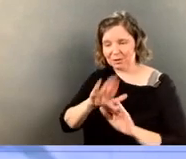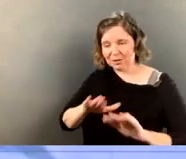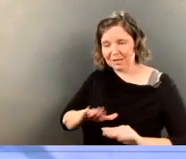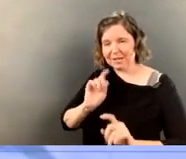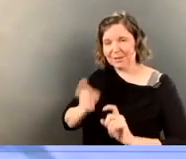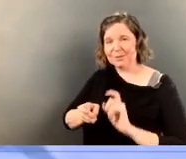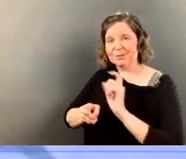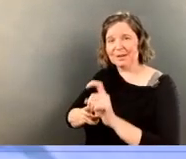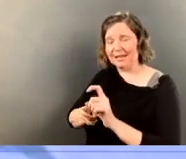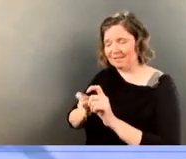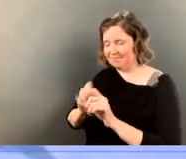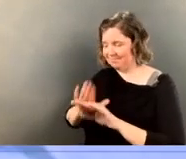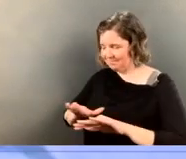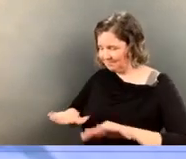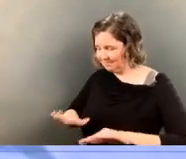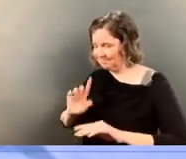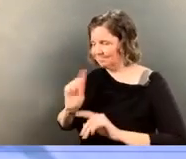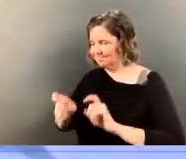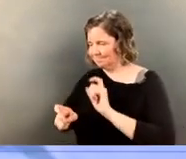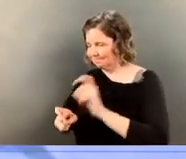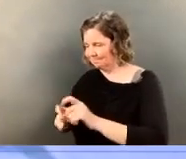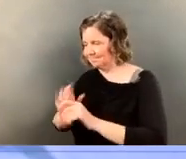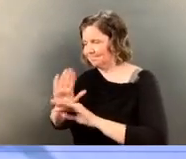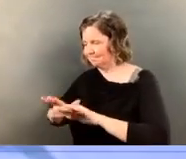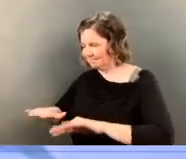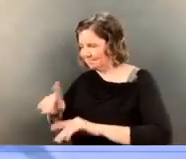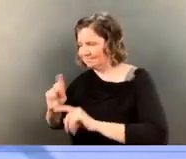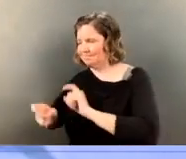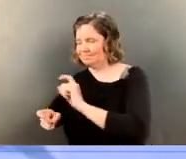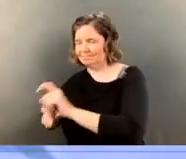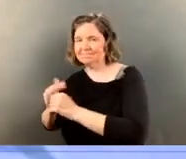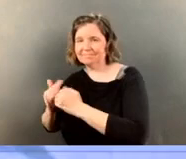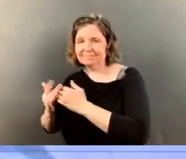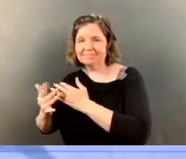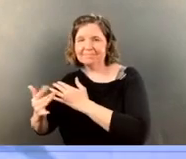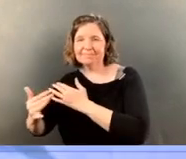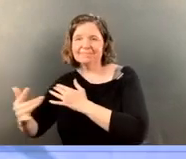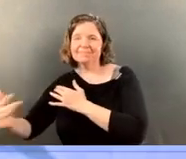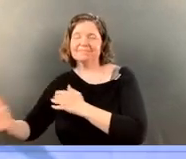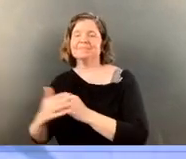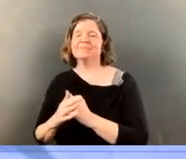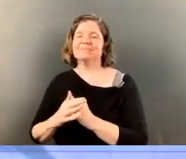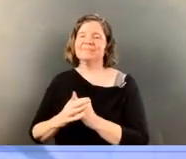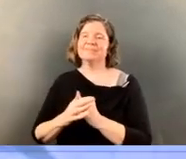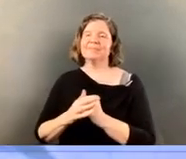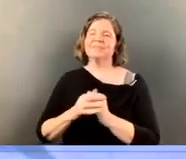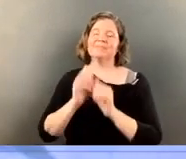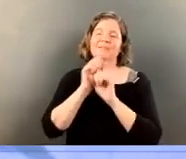Children, and their children, and their children.